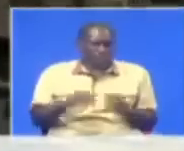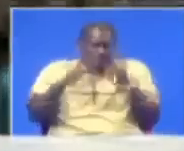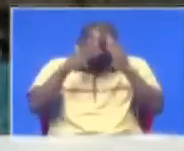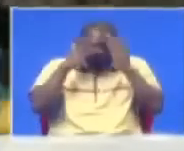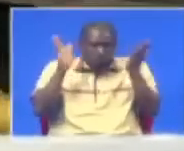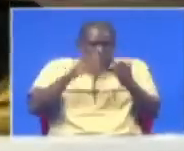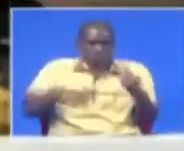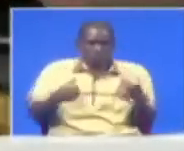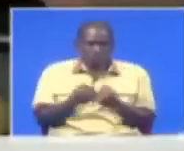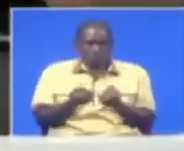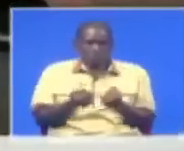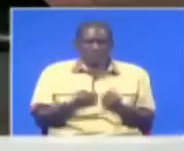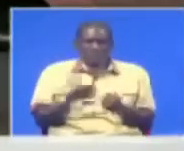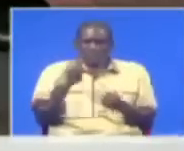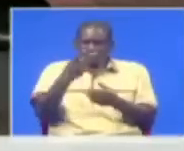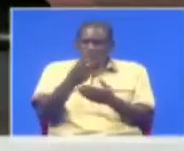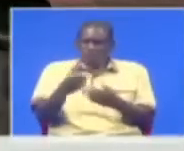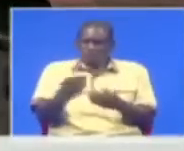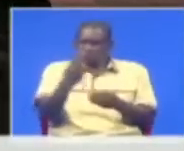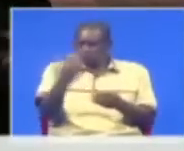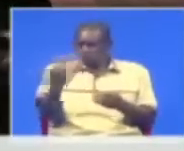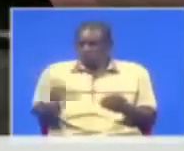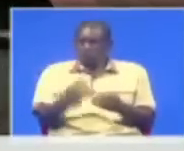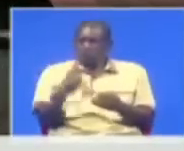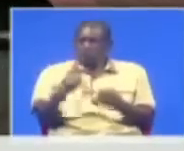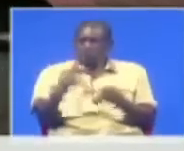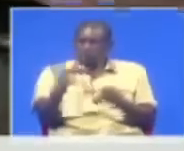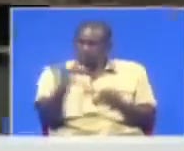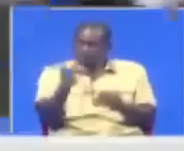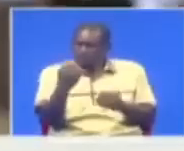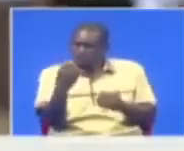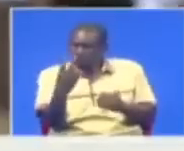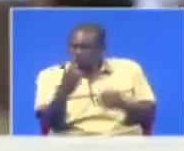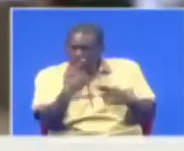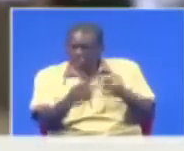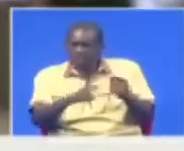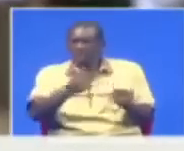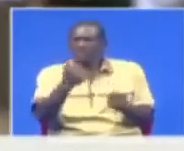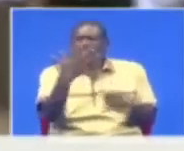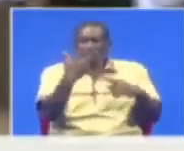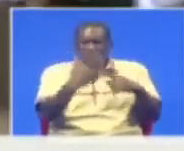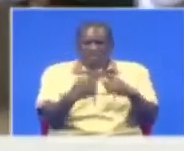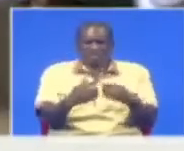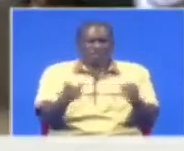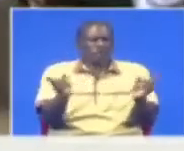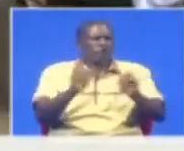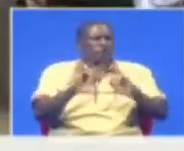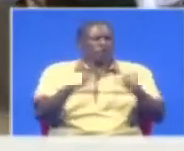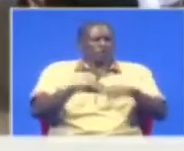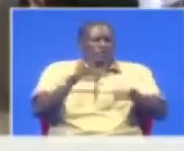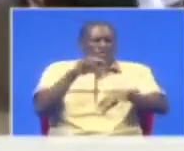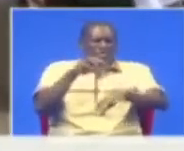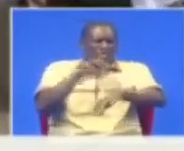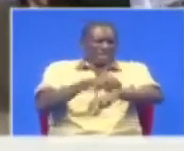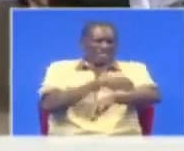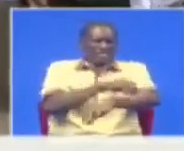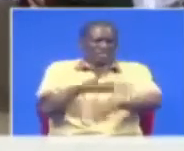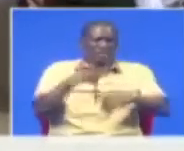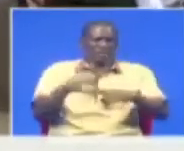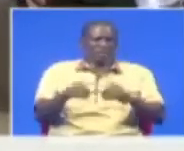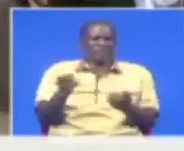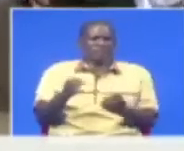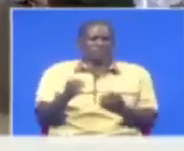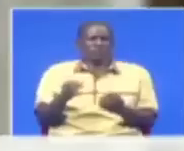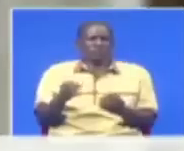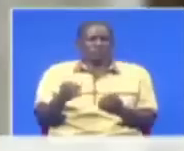iliendelea. The couple's two children, one age 2 and the other 5 years old, were not harmed in the incident but were witnesses to the